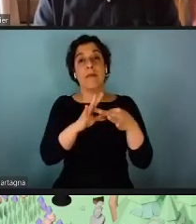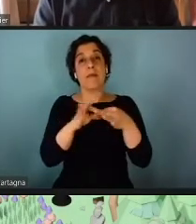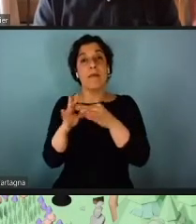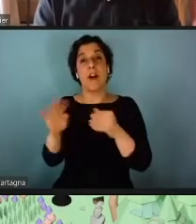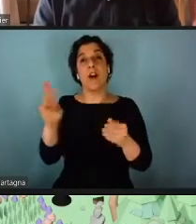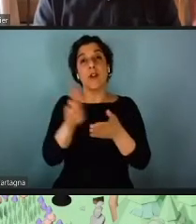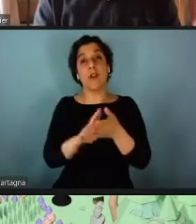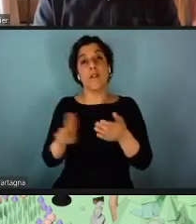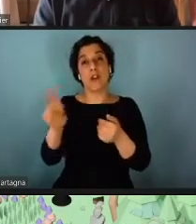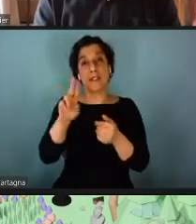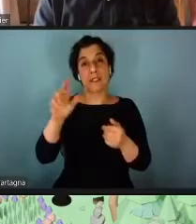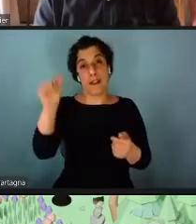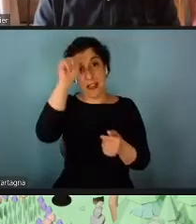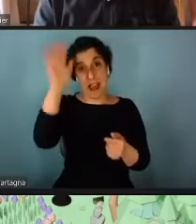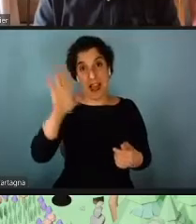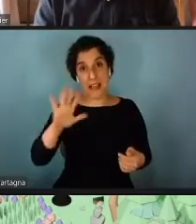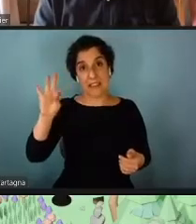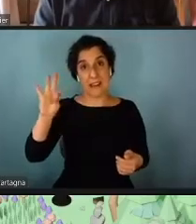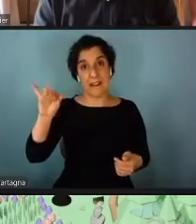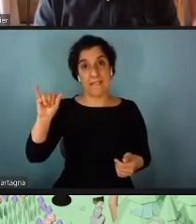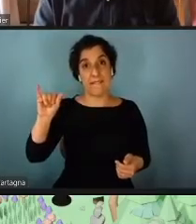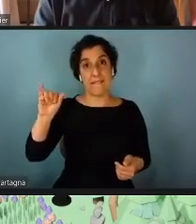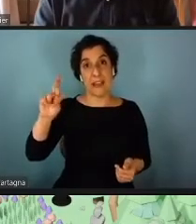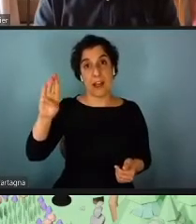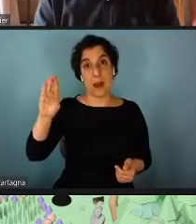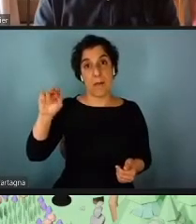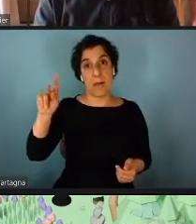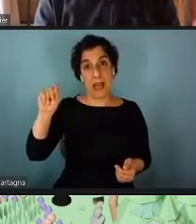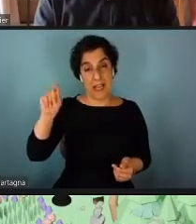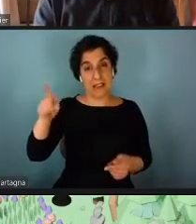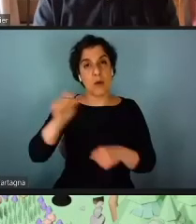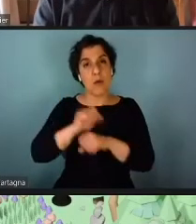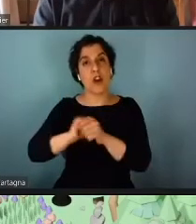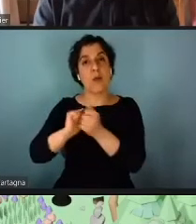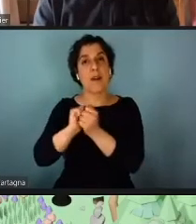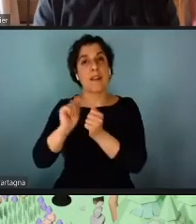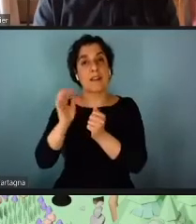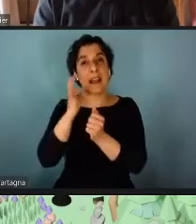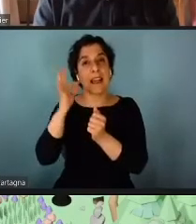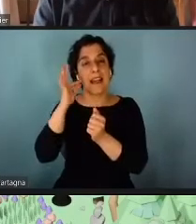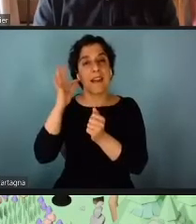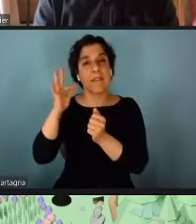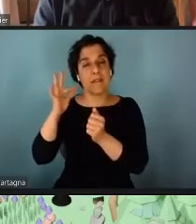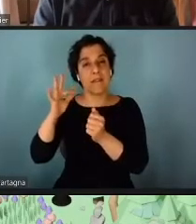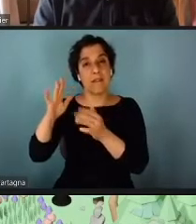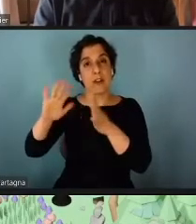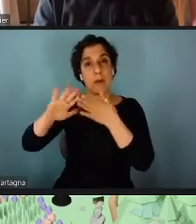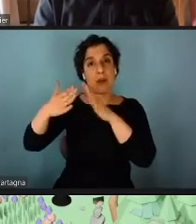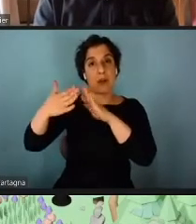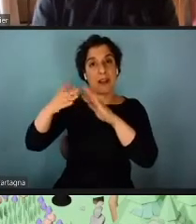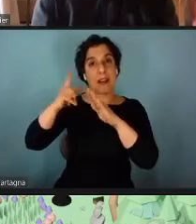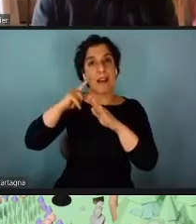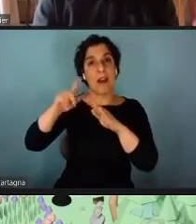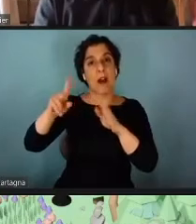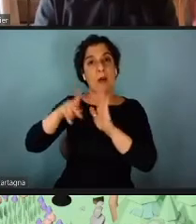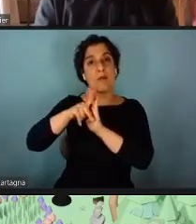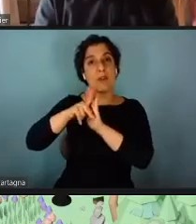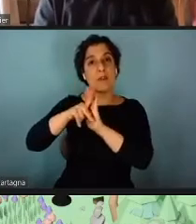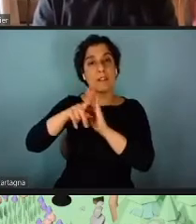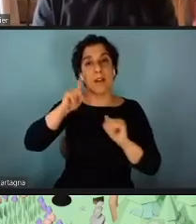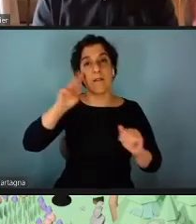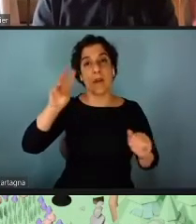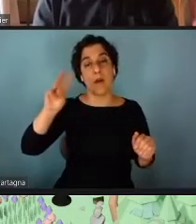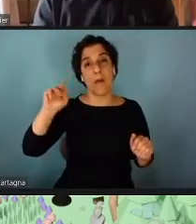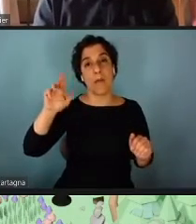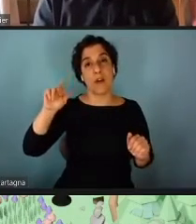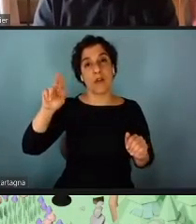were trying with the Native American community a prototype for a river turbine, right? Also for marine energy. And it really had